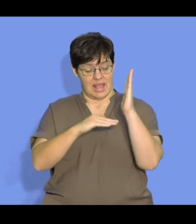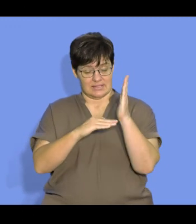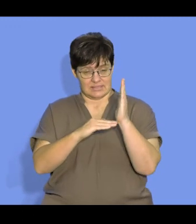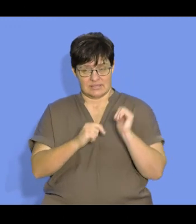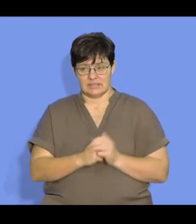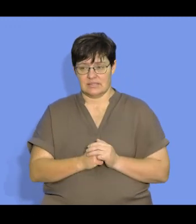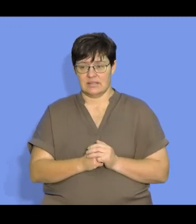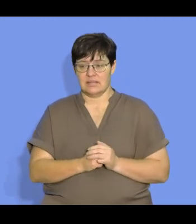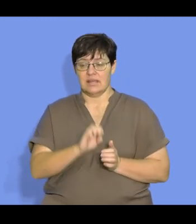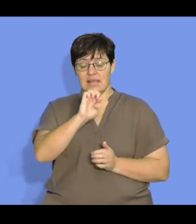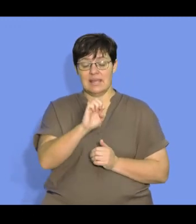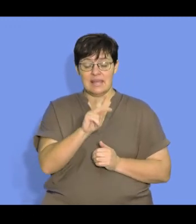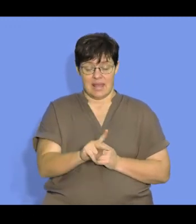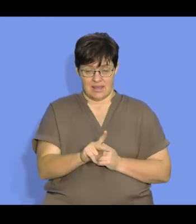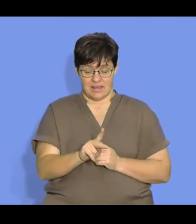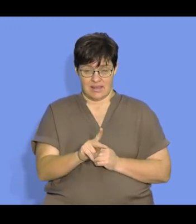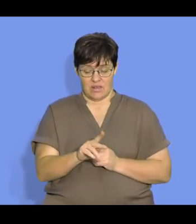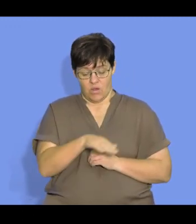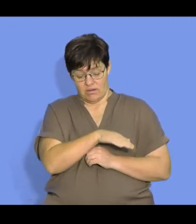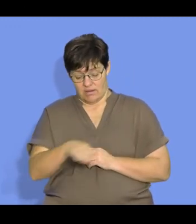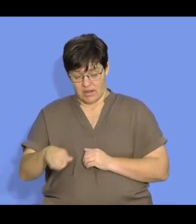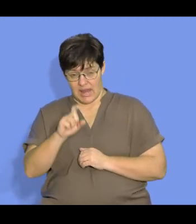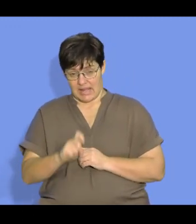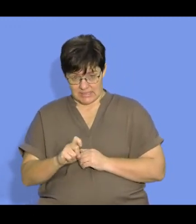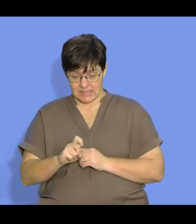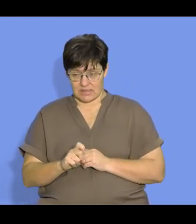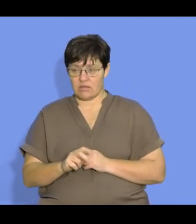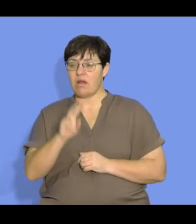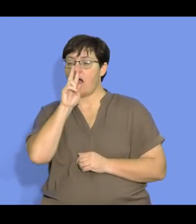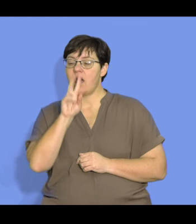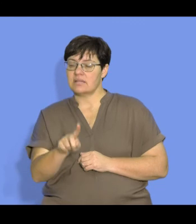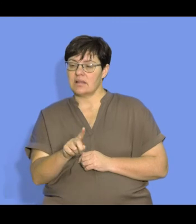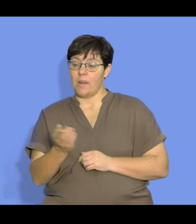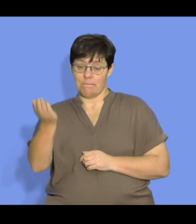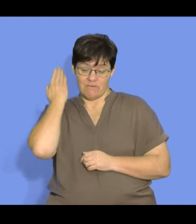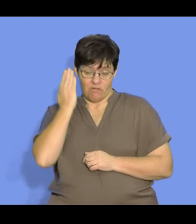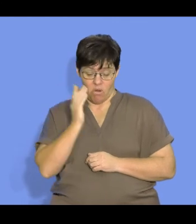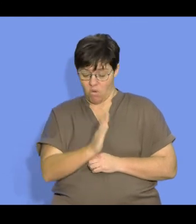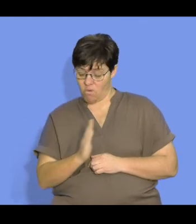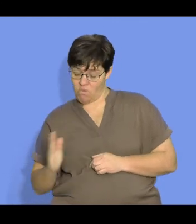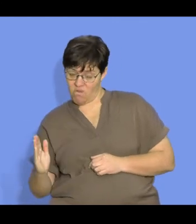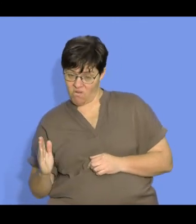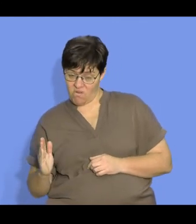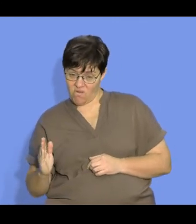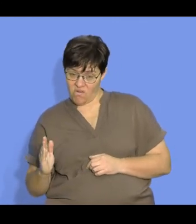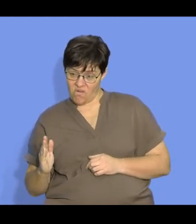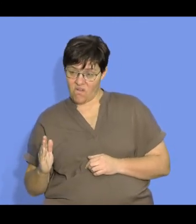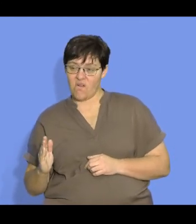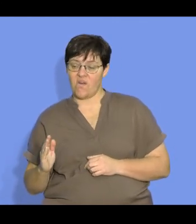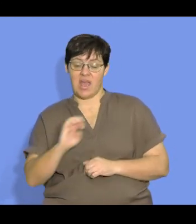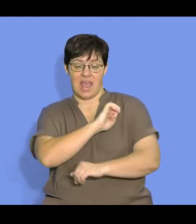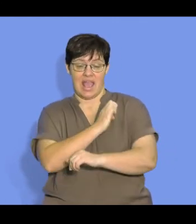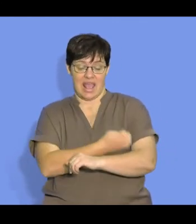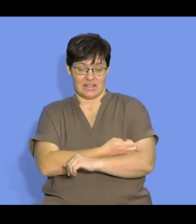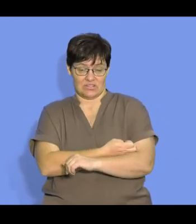kinetic energy on the x-axis, we can now see that the activation